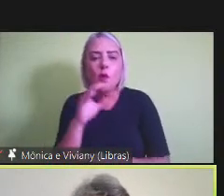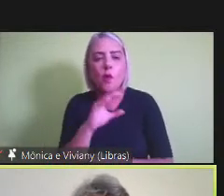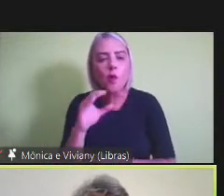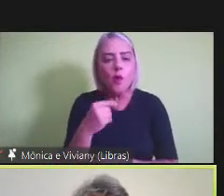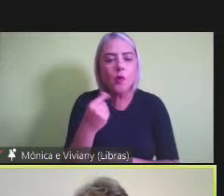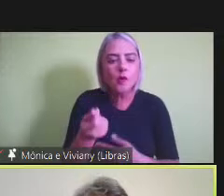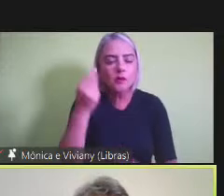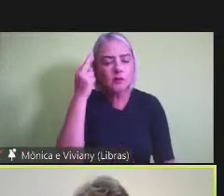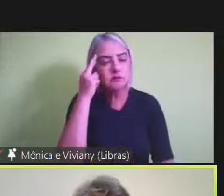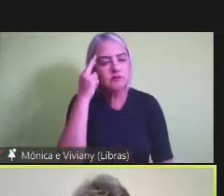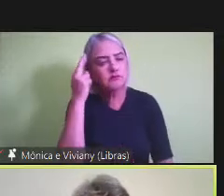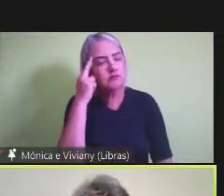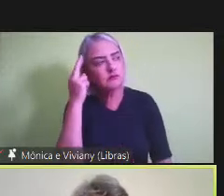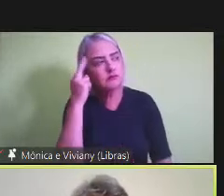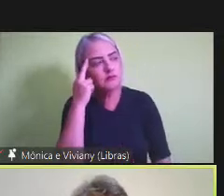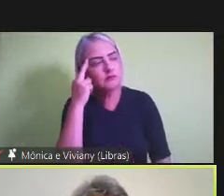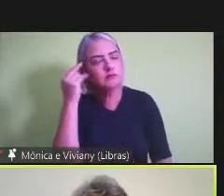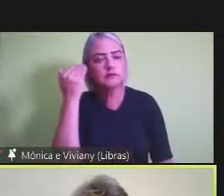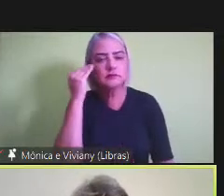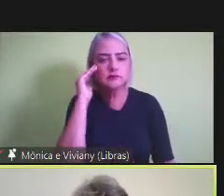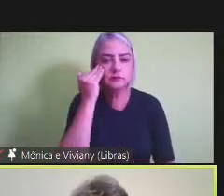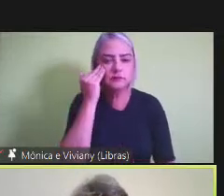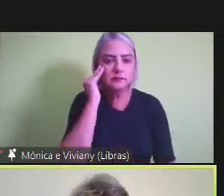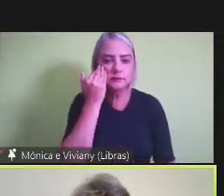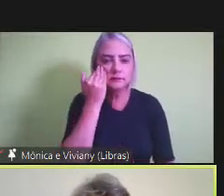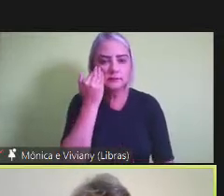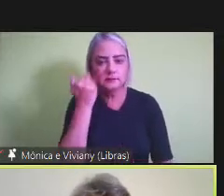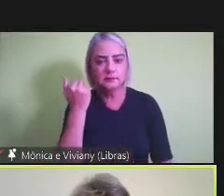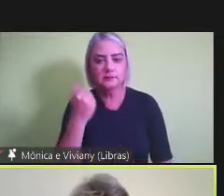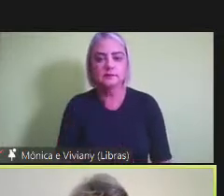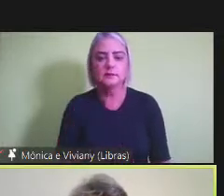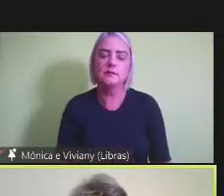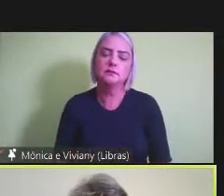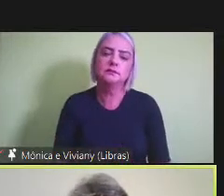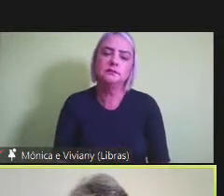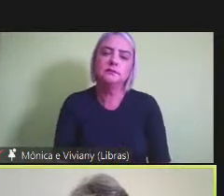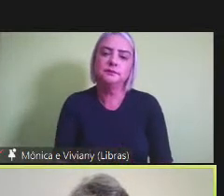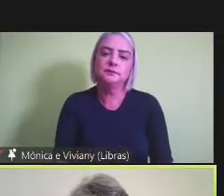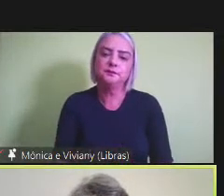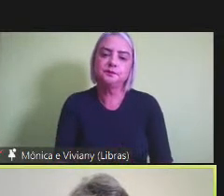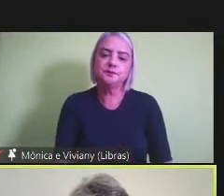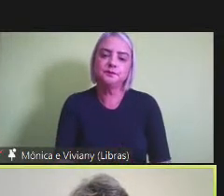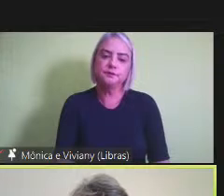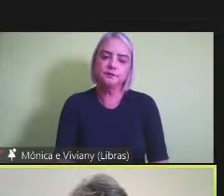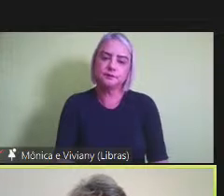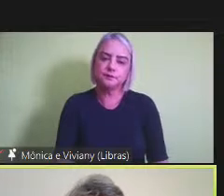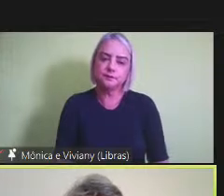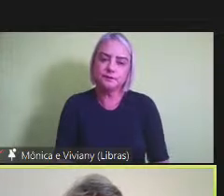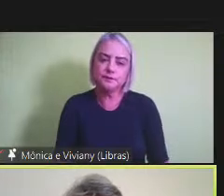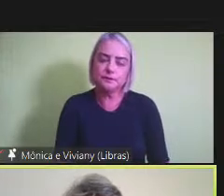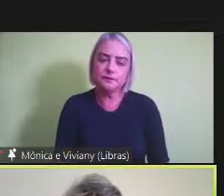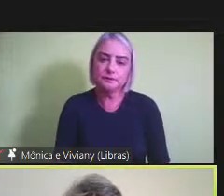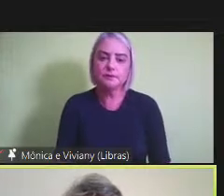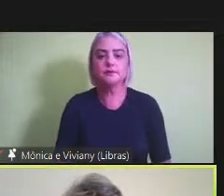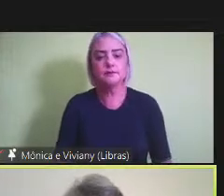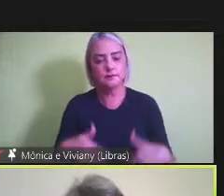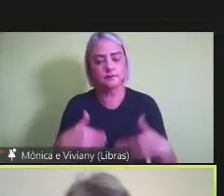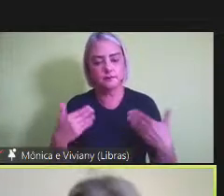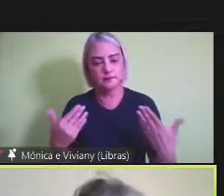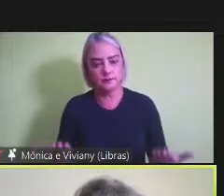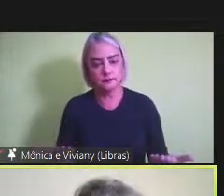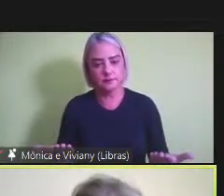consumption that we're going to have to reflect on and we're going to understand better.